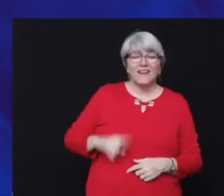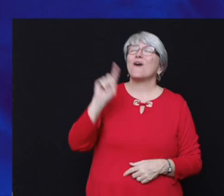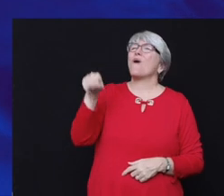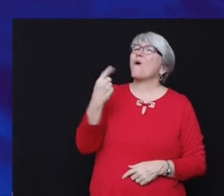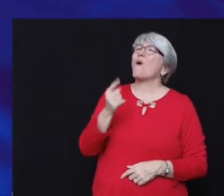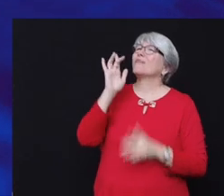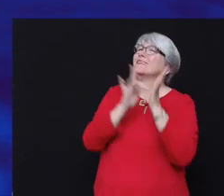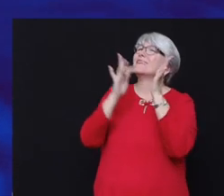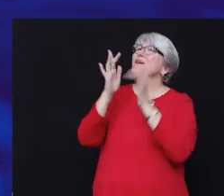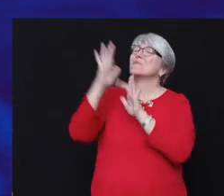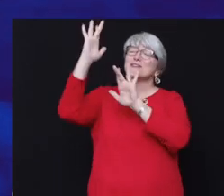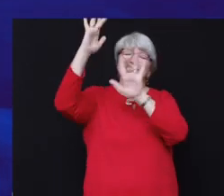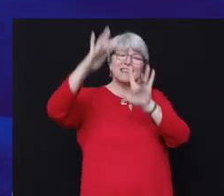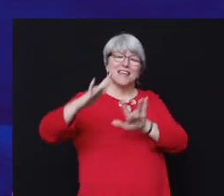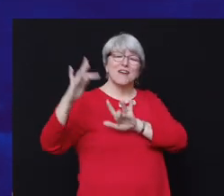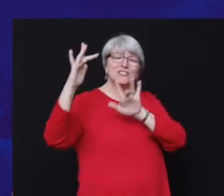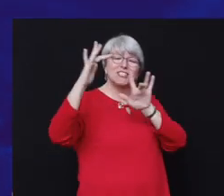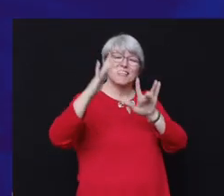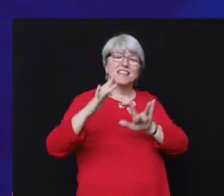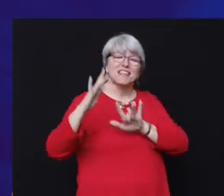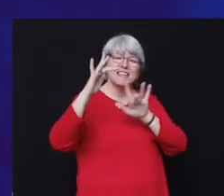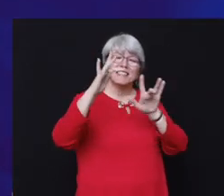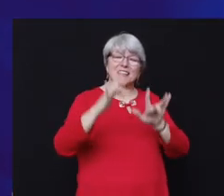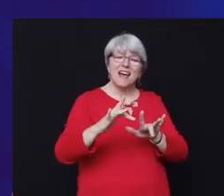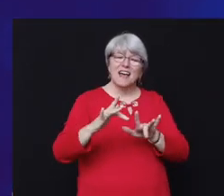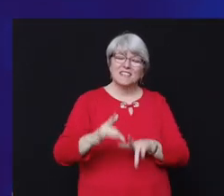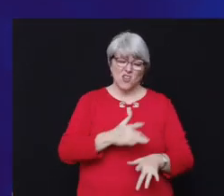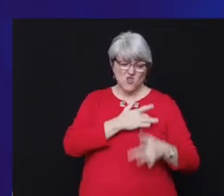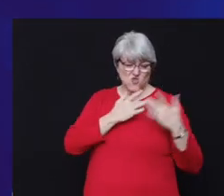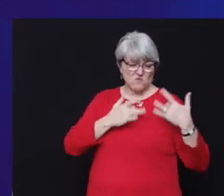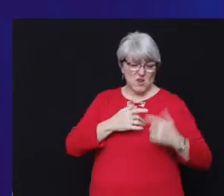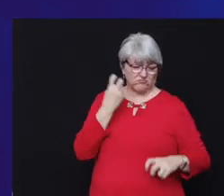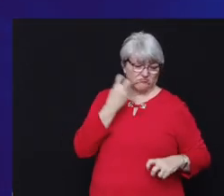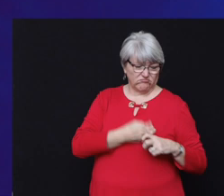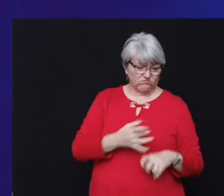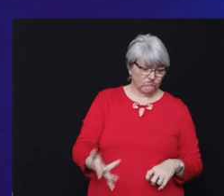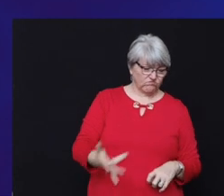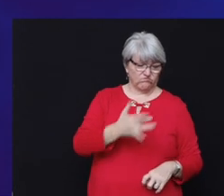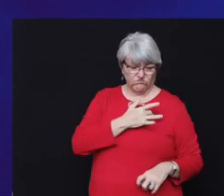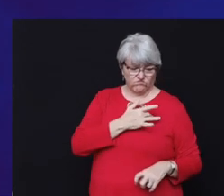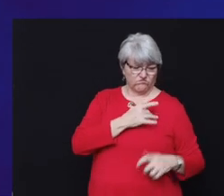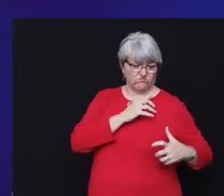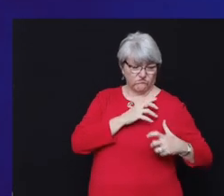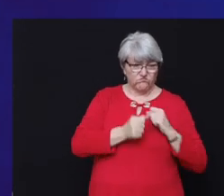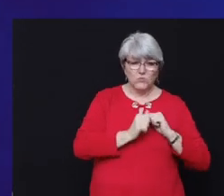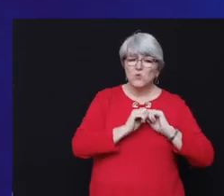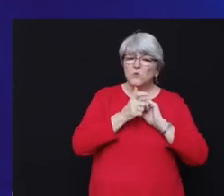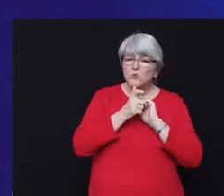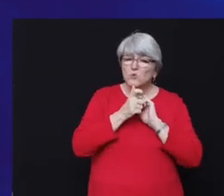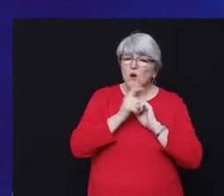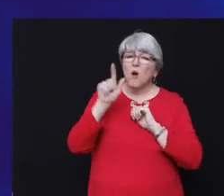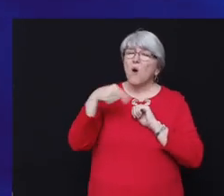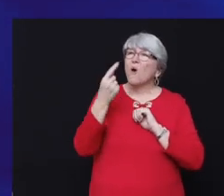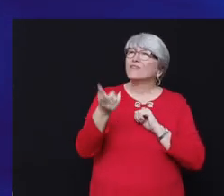one. Only the mercy of Jesus, who breaks the curse of the heart of